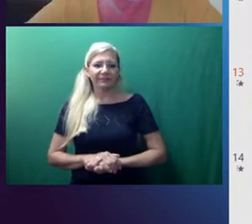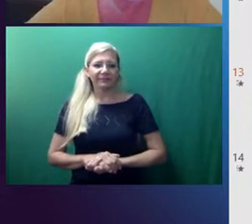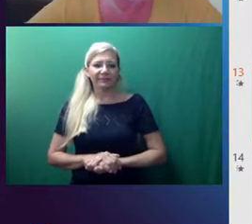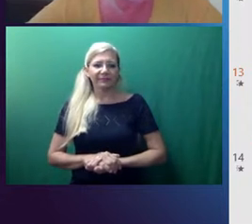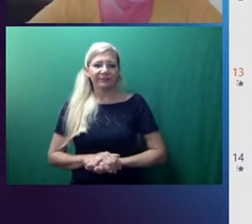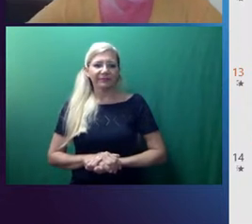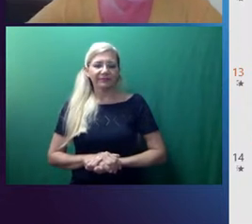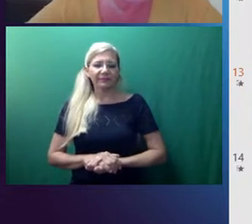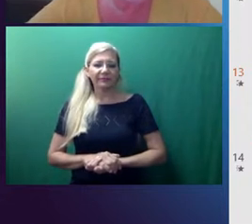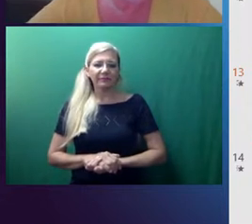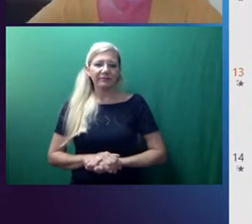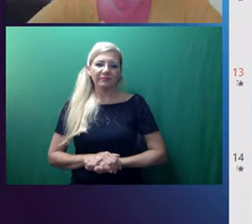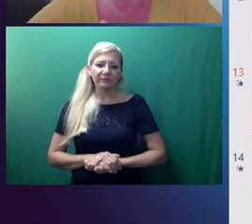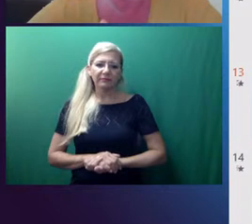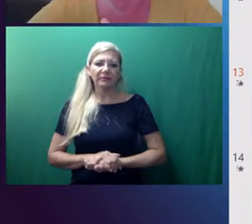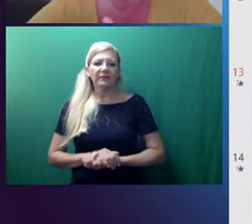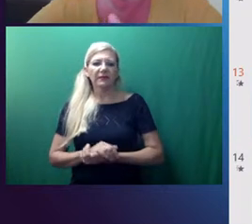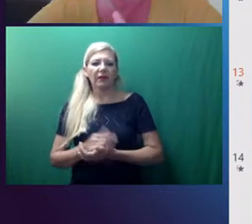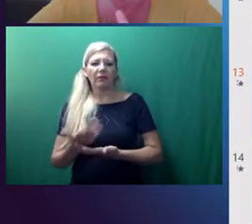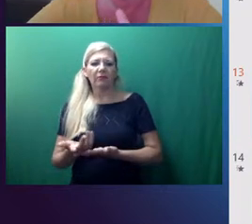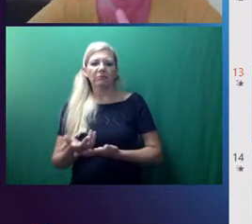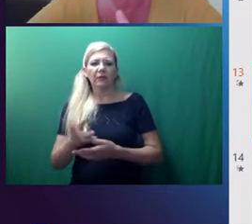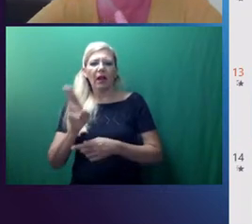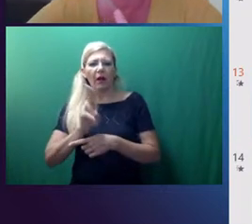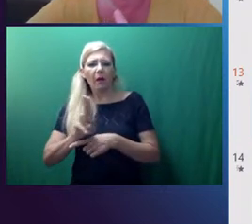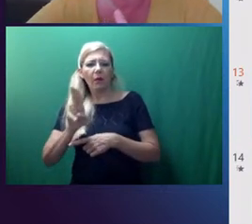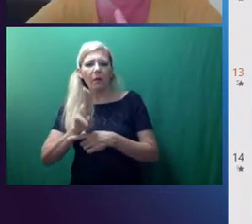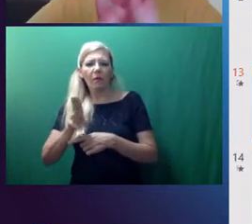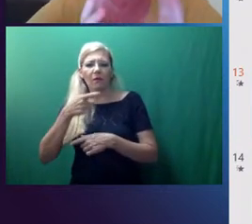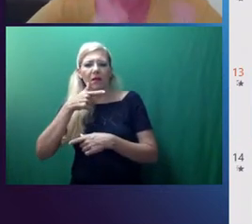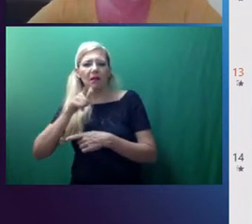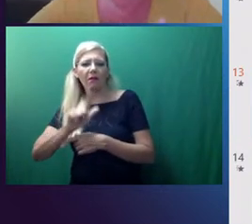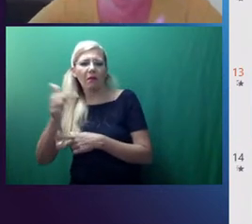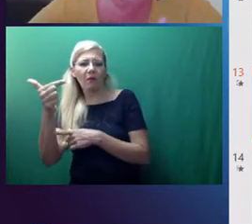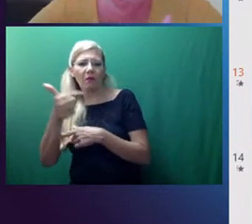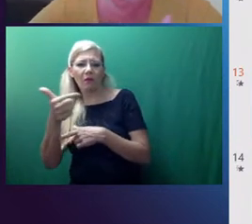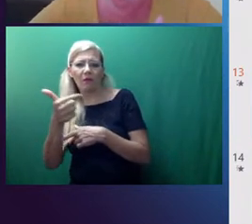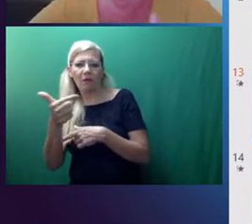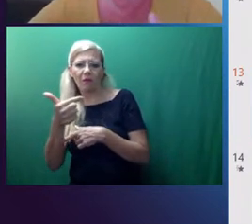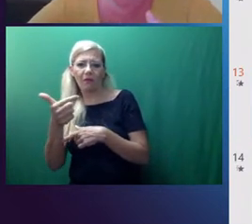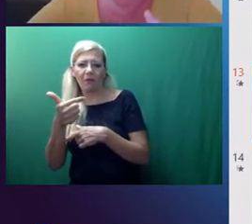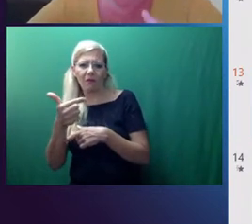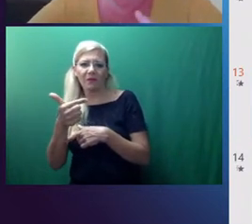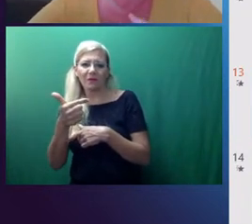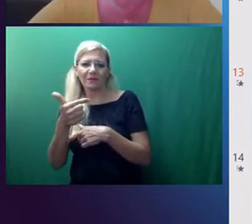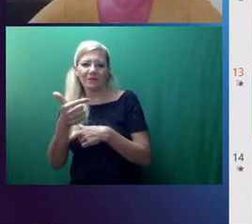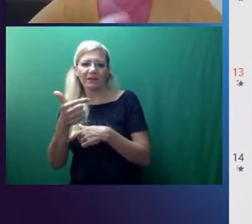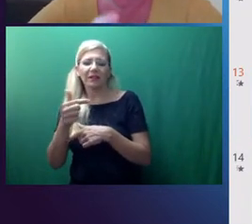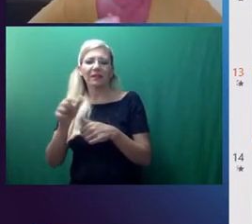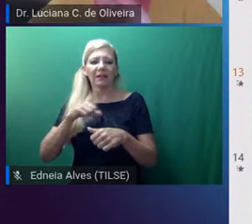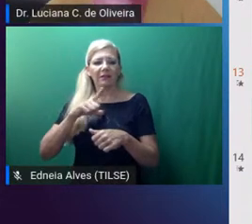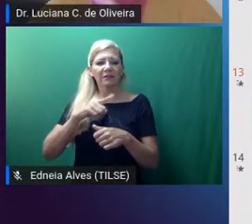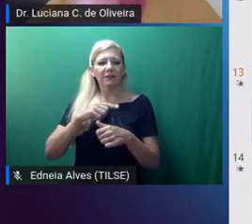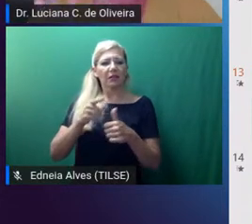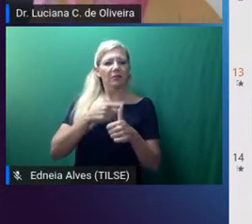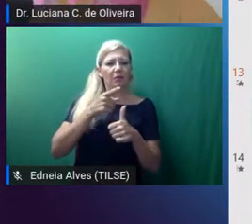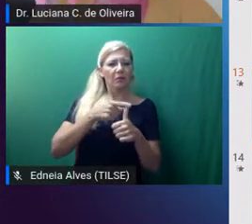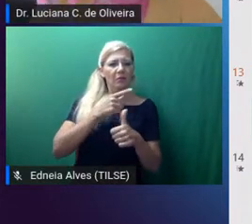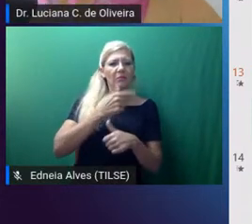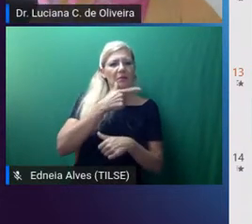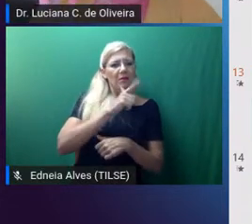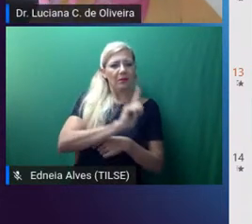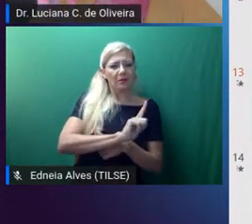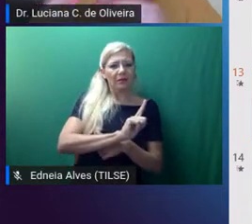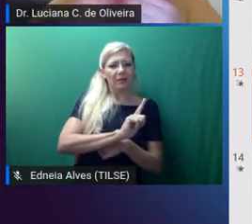So the use of the second language is also important to make connections. So you mean the first language likely, right? So your